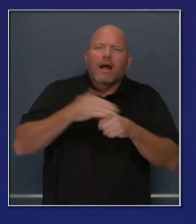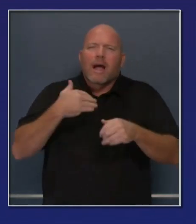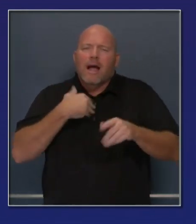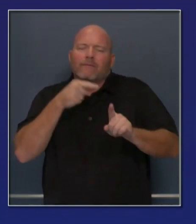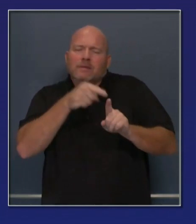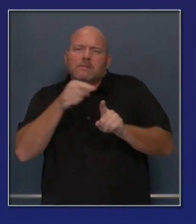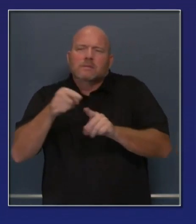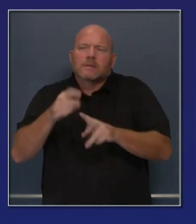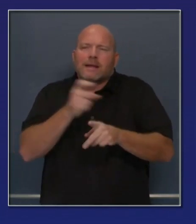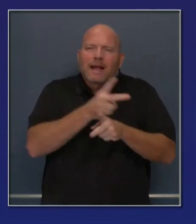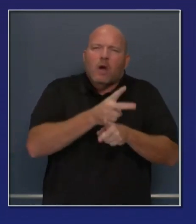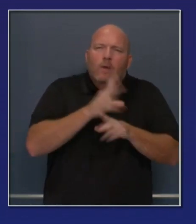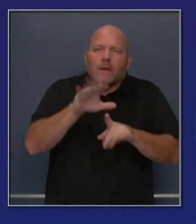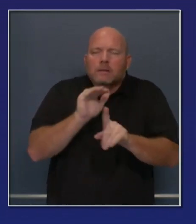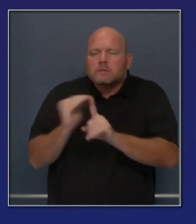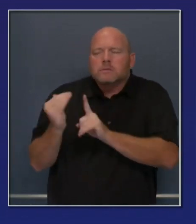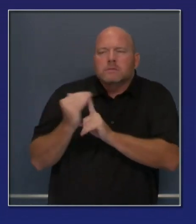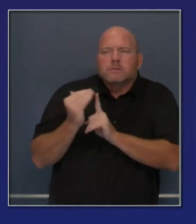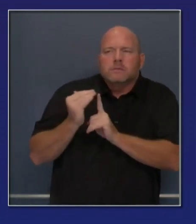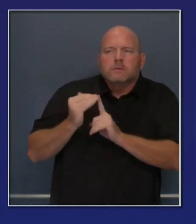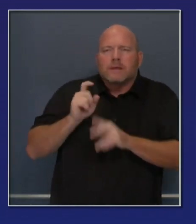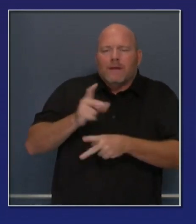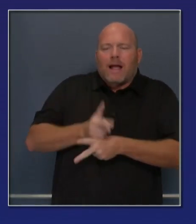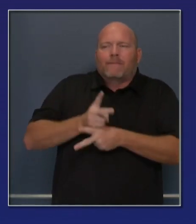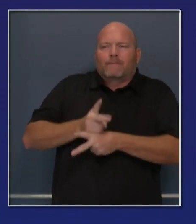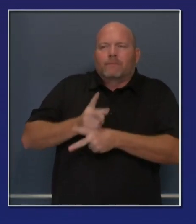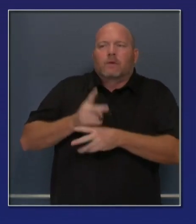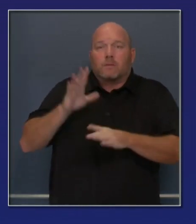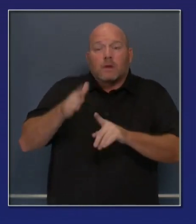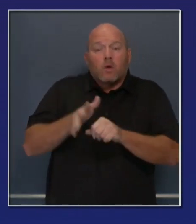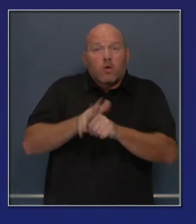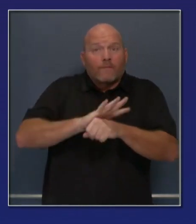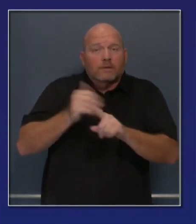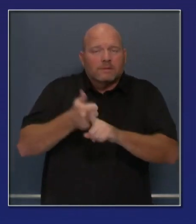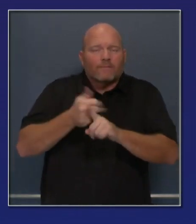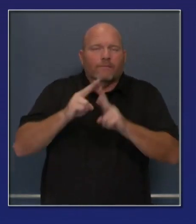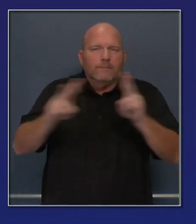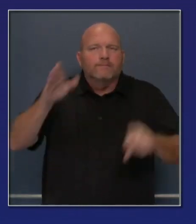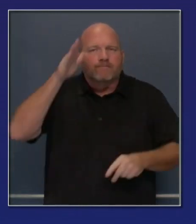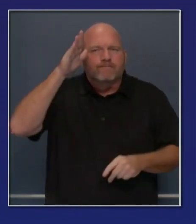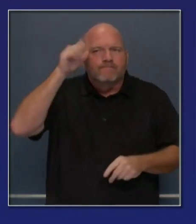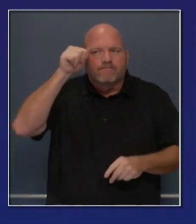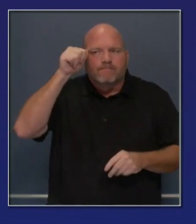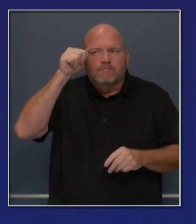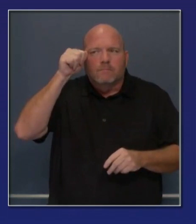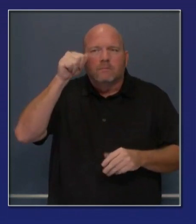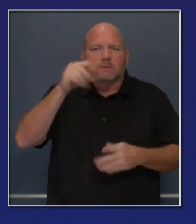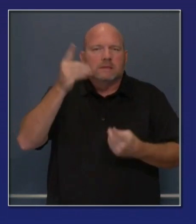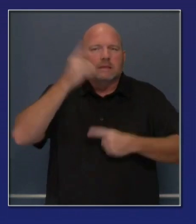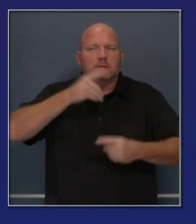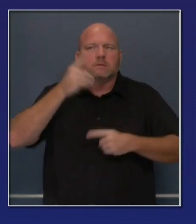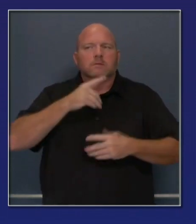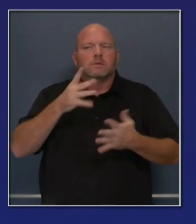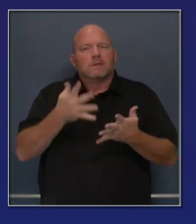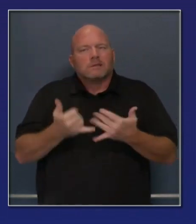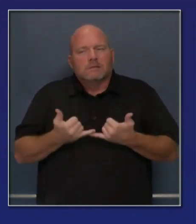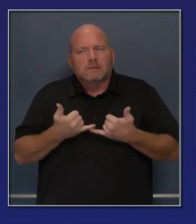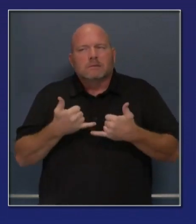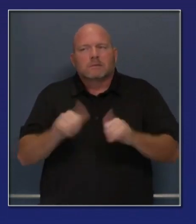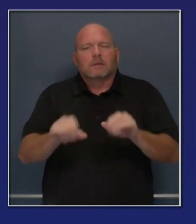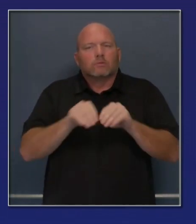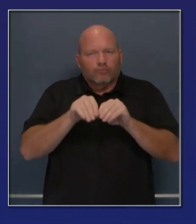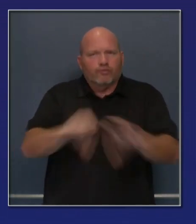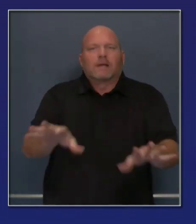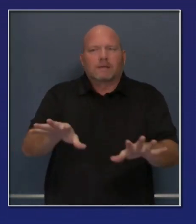reminder of how stubborn this disease is and how prevalent and widespread this disease still remains here in the state